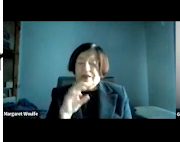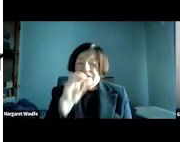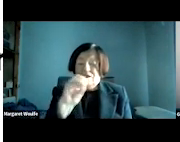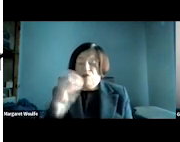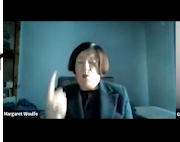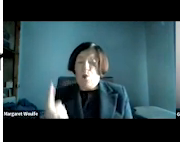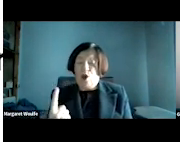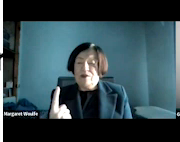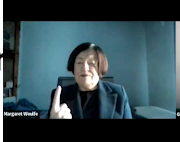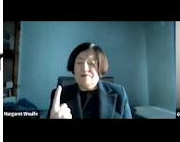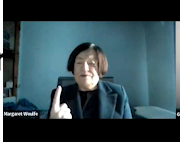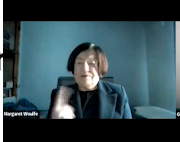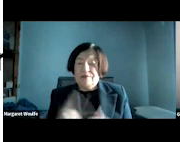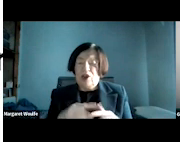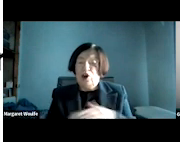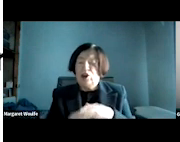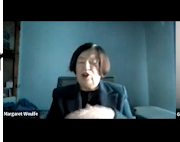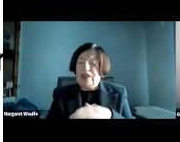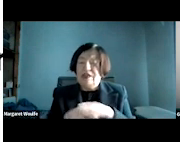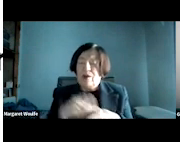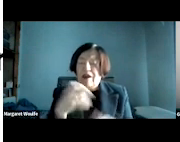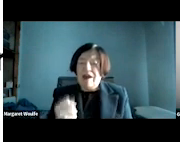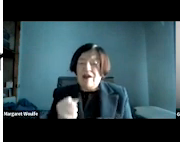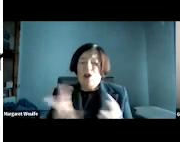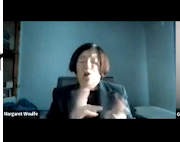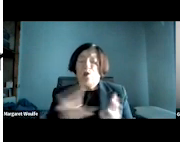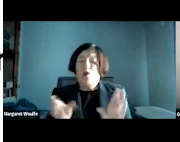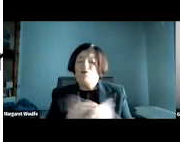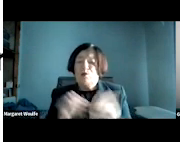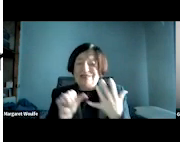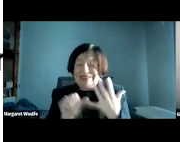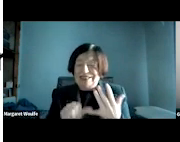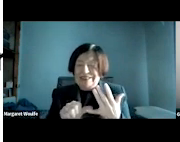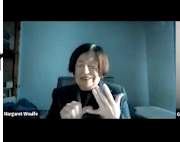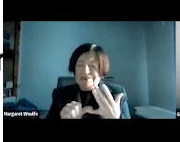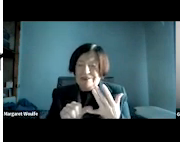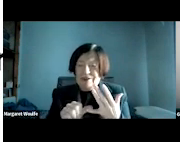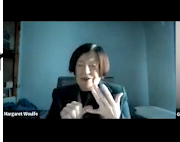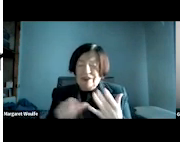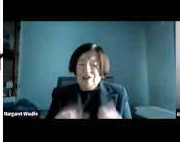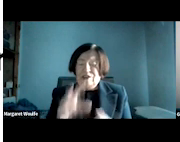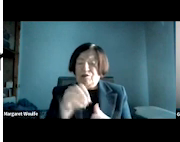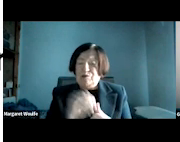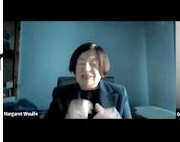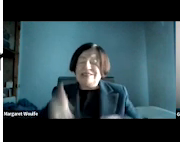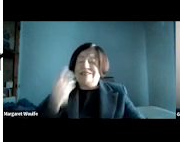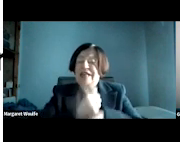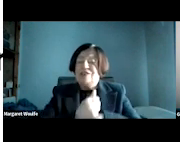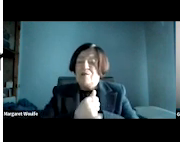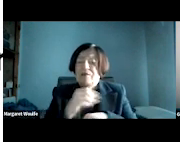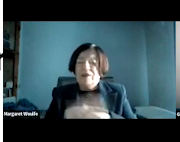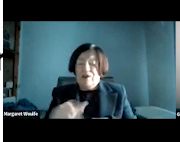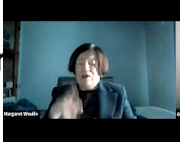01, and underneath that we have the working group 6, which specifically set up for this